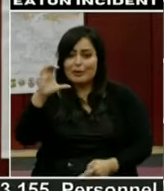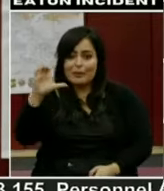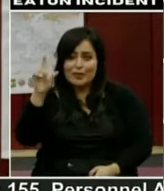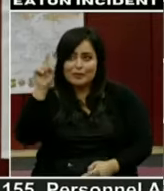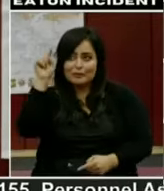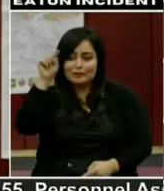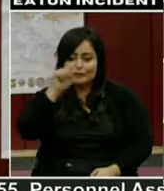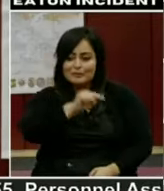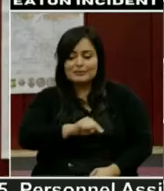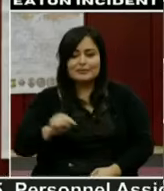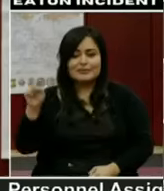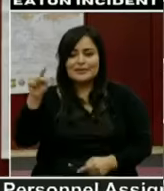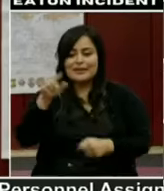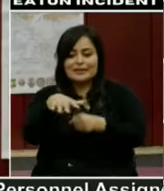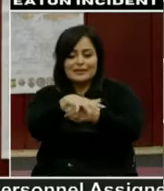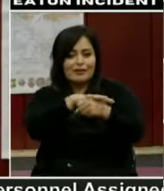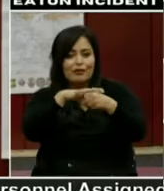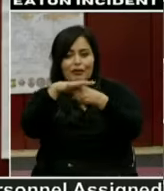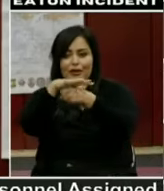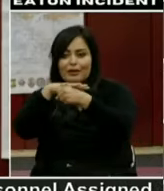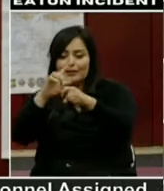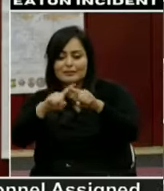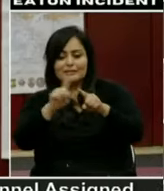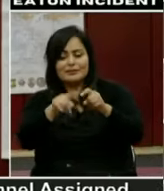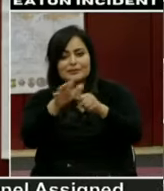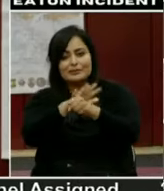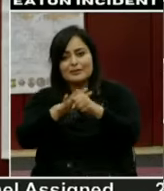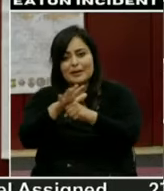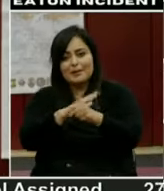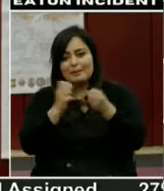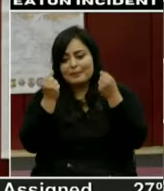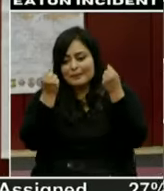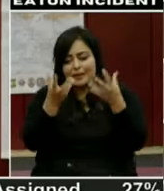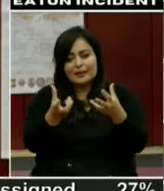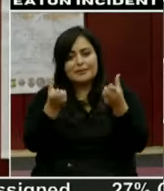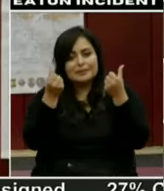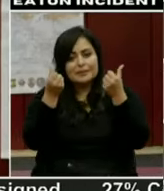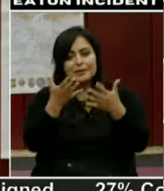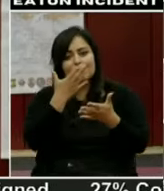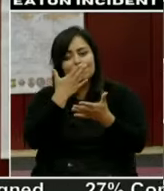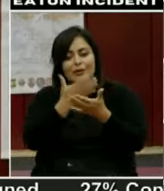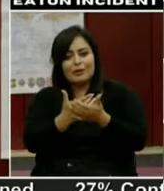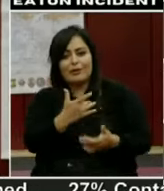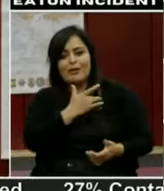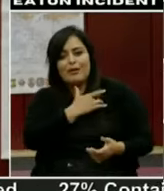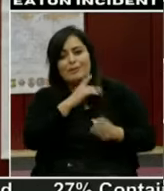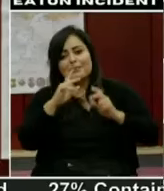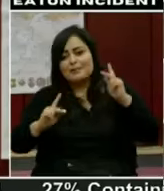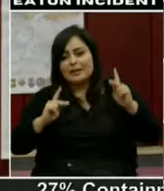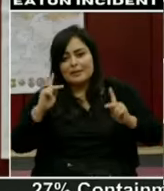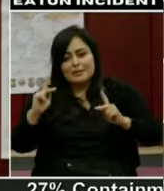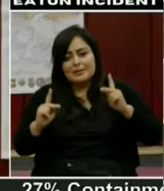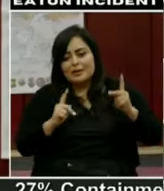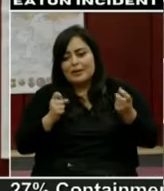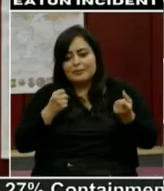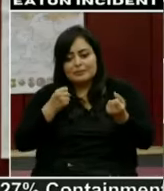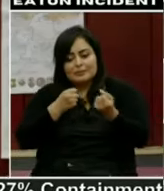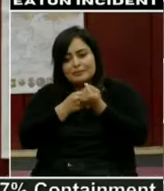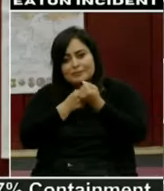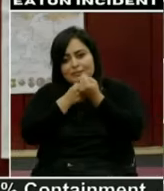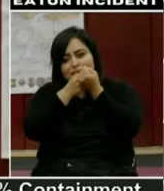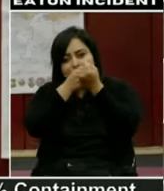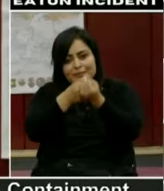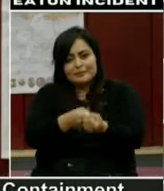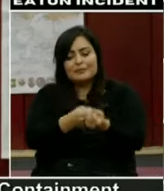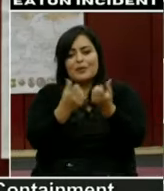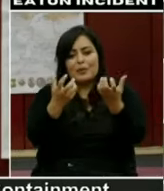all the localities to so many just good-hearted people are with you and want